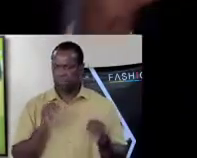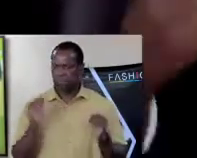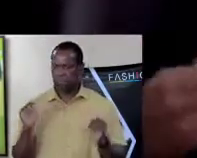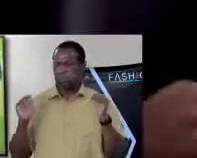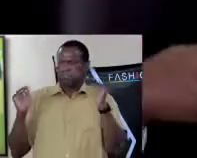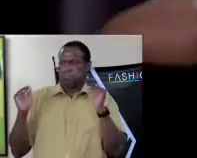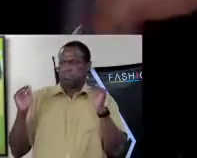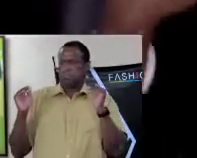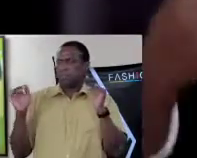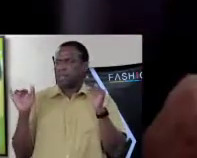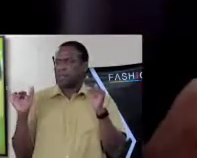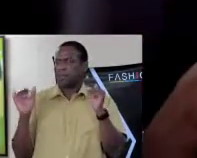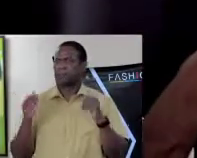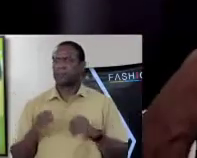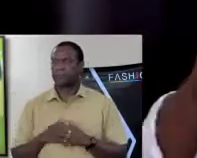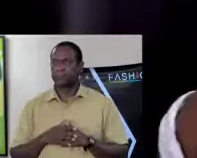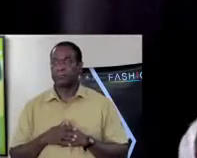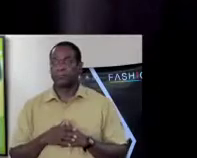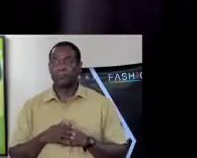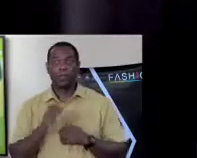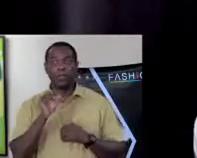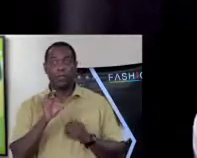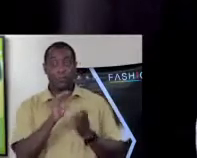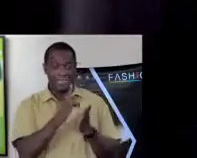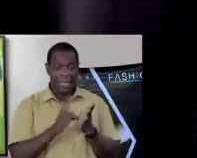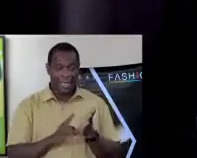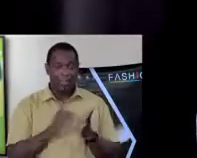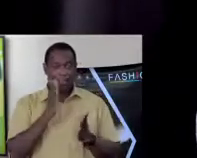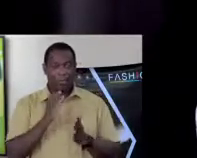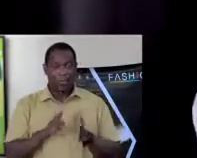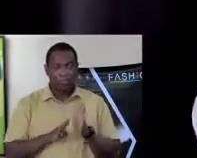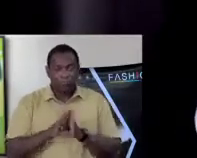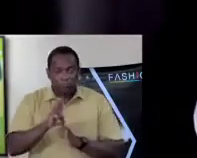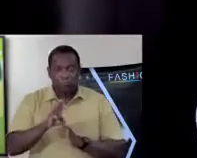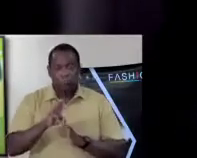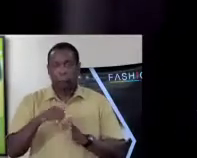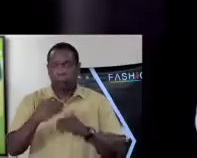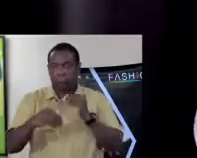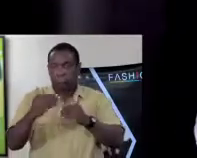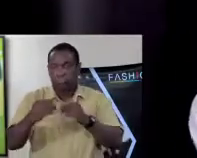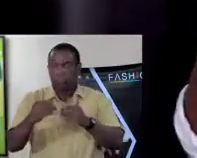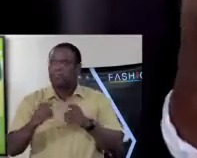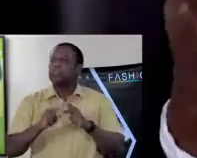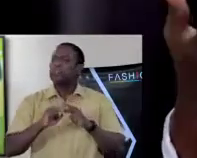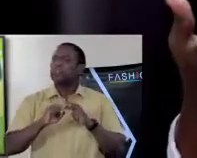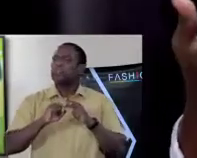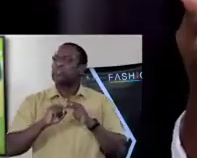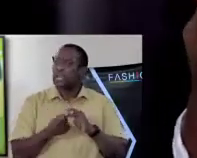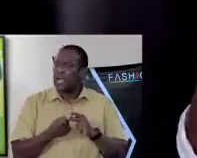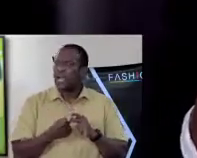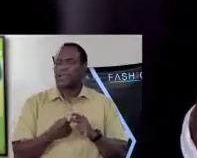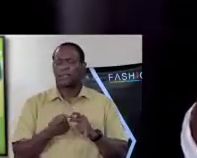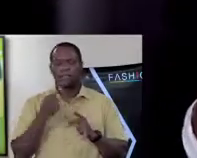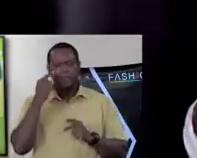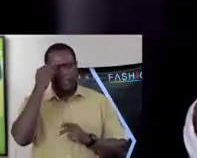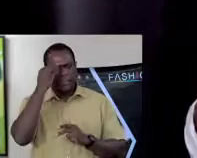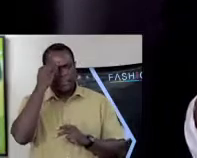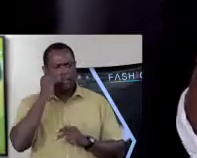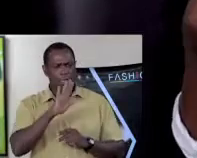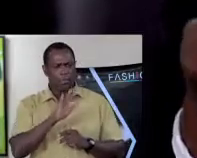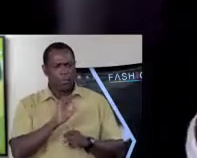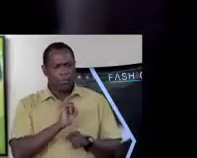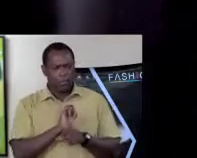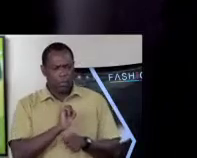designers upcoming, moving forward, start, you know, making their work pregnant with these possibilities